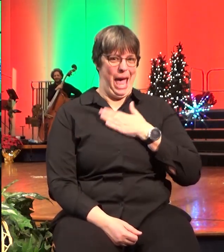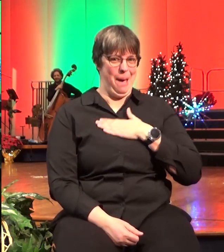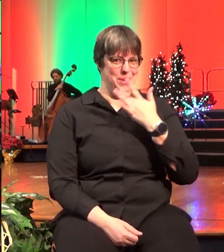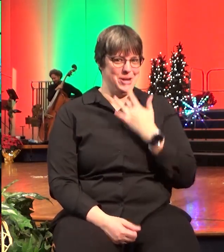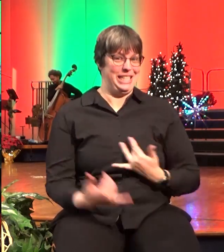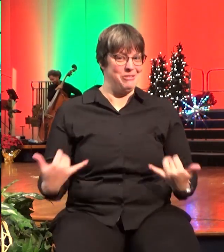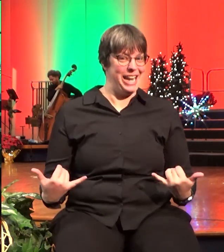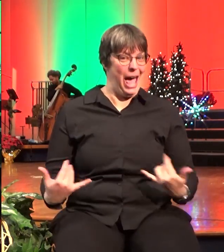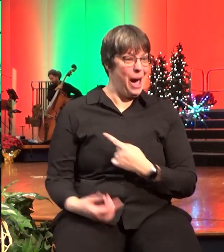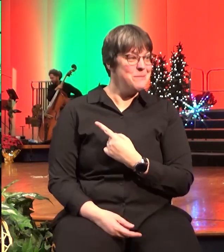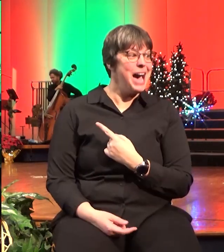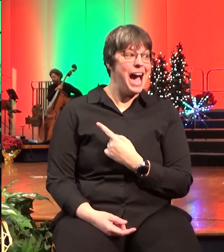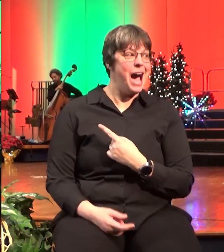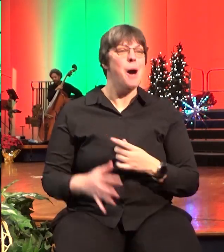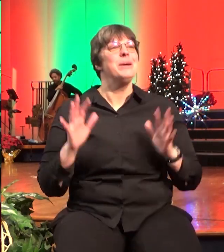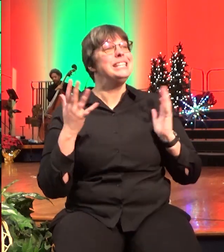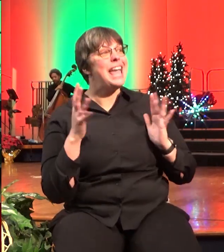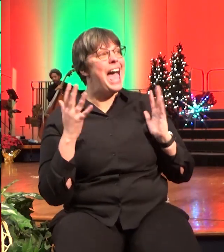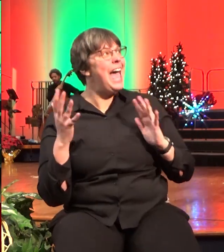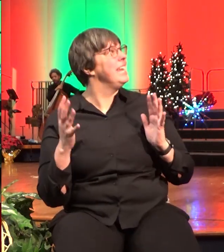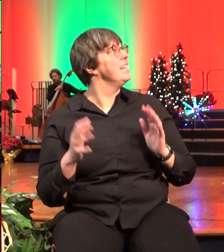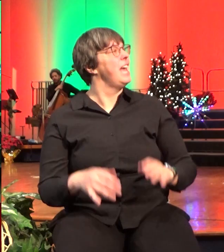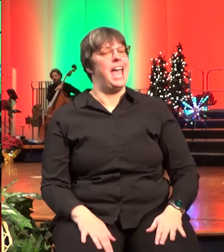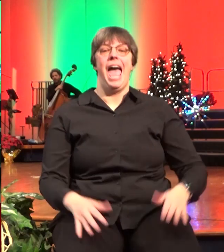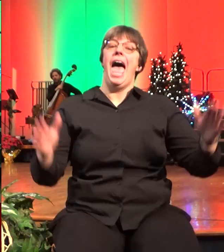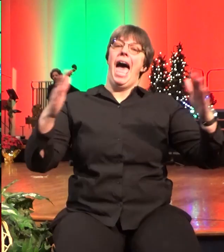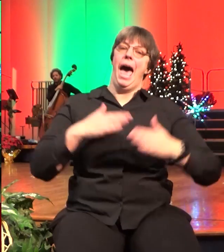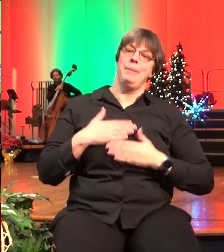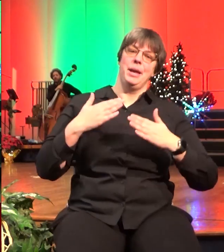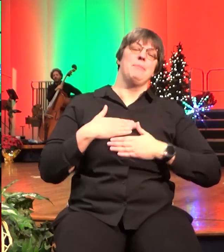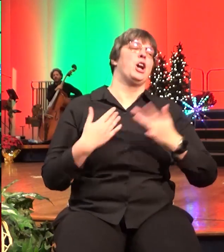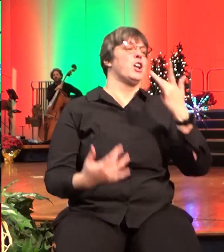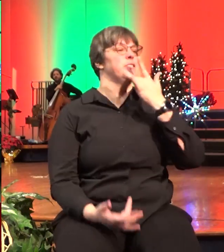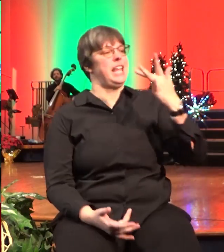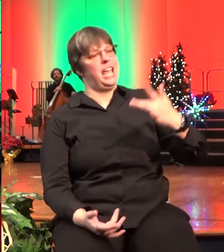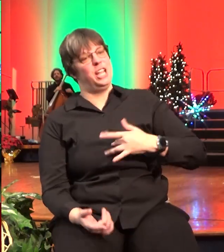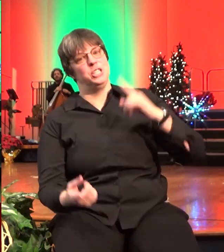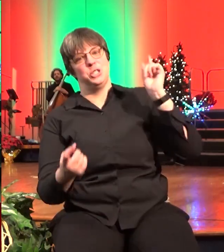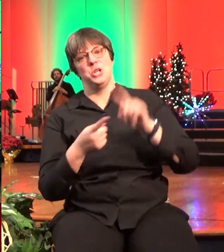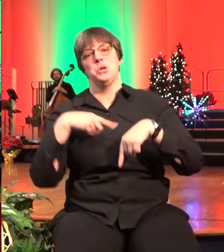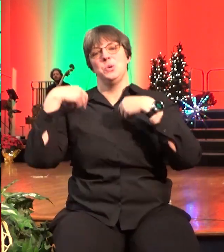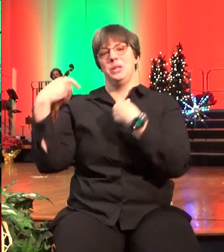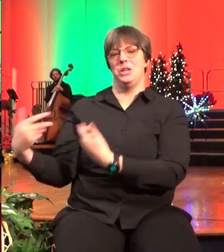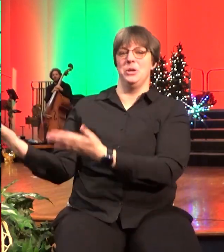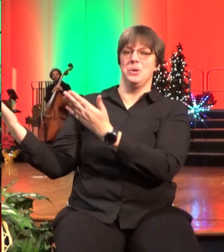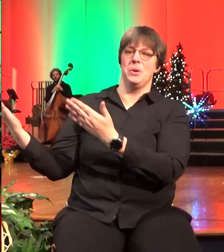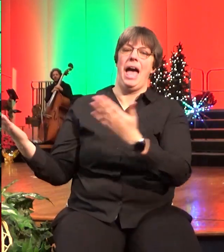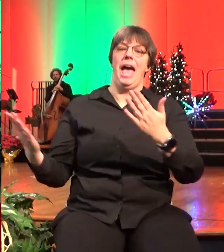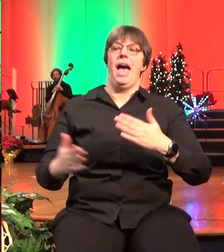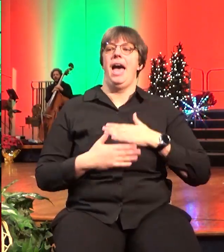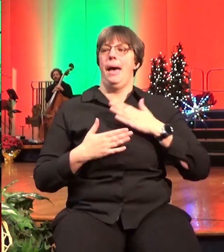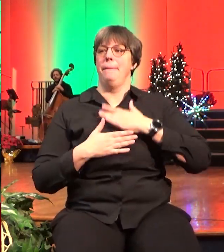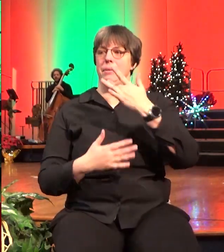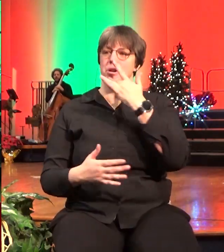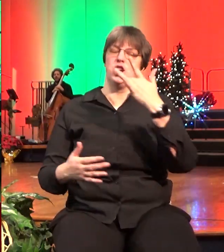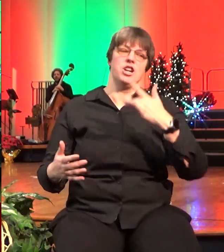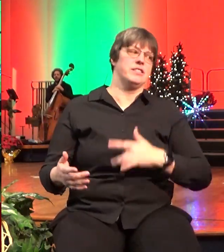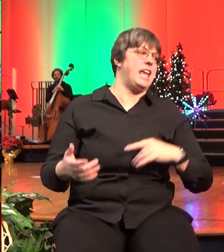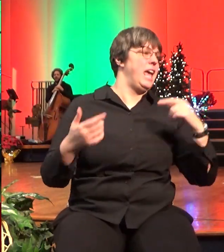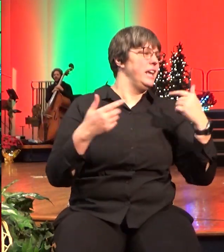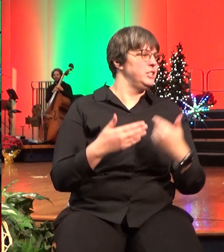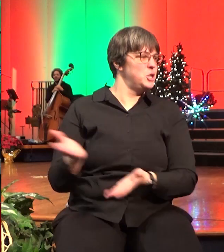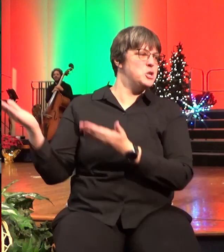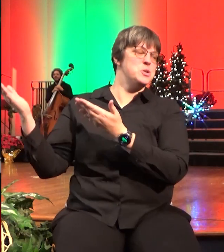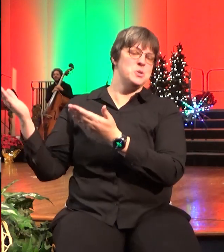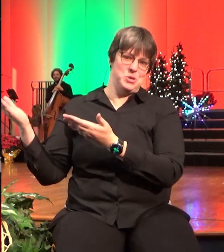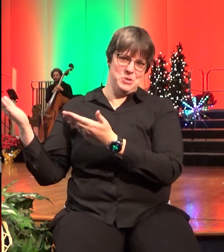now? Ah, yay! That's wonderful. Happy birthday to you. Happy